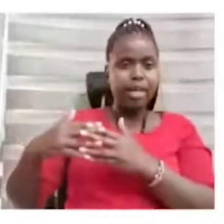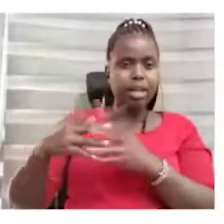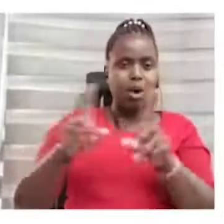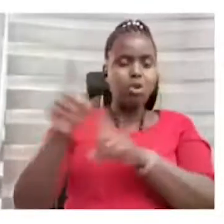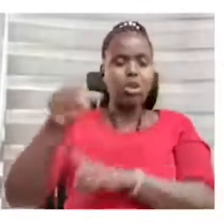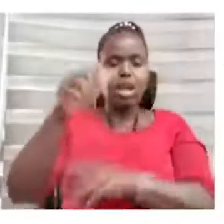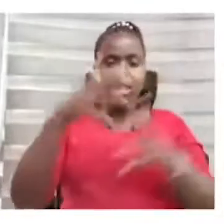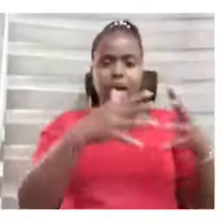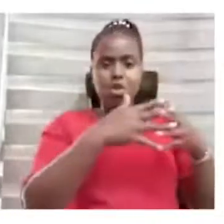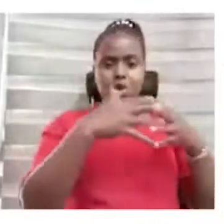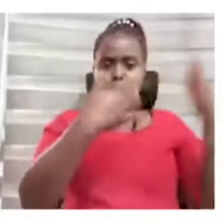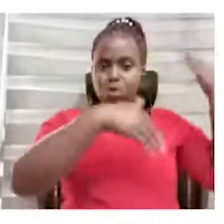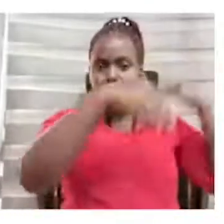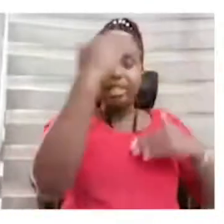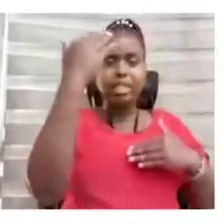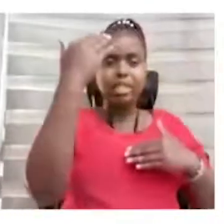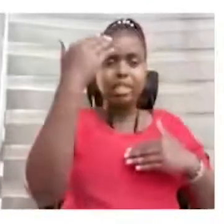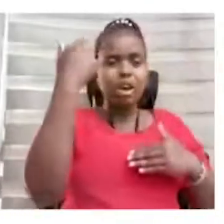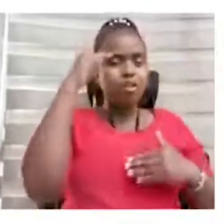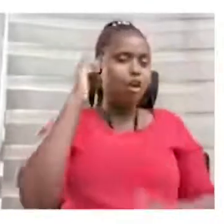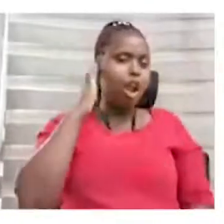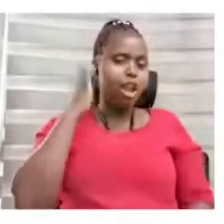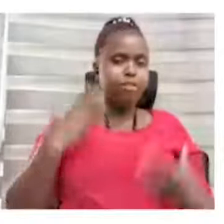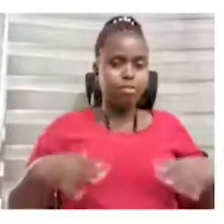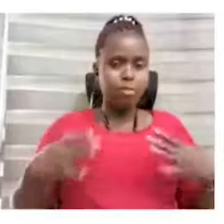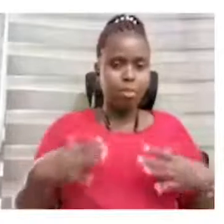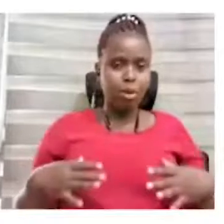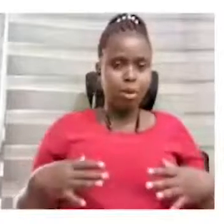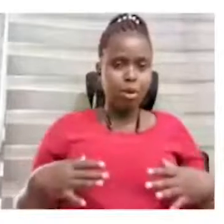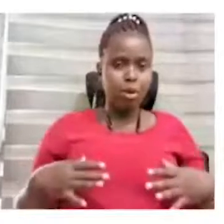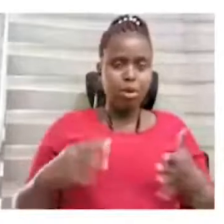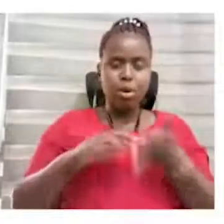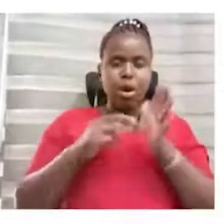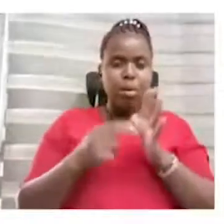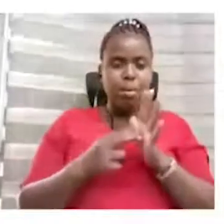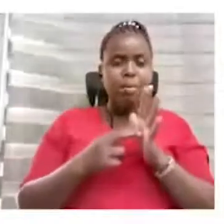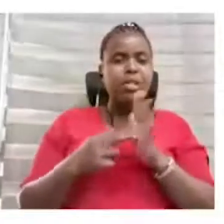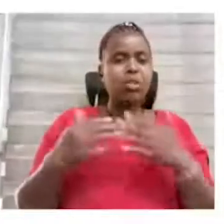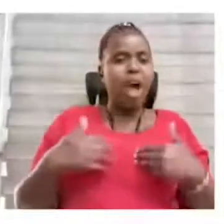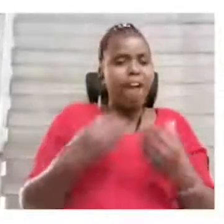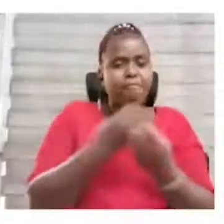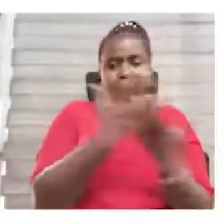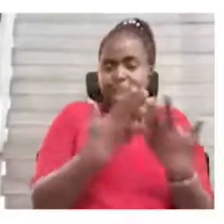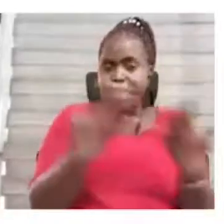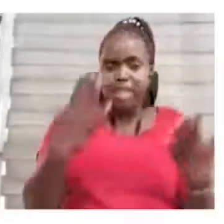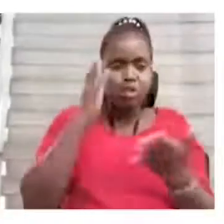and hard of hearing people. And so, and so there's a lot more work to do, and we're definitely not perfect. We can